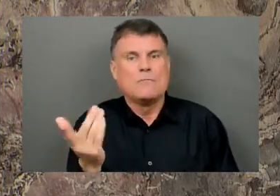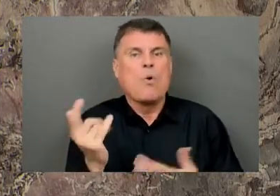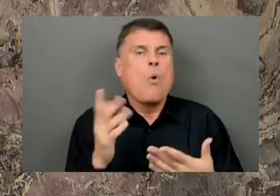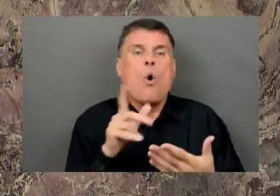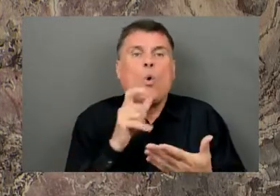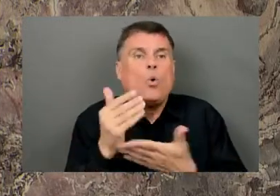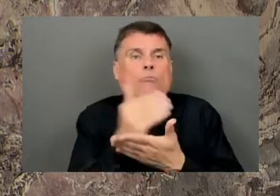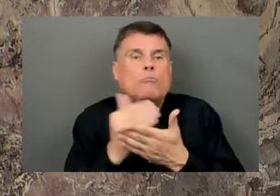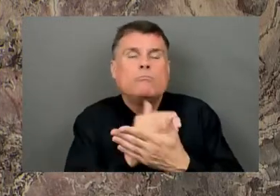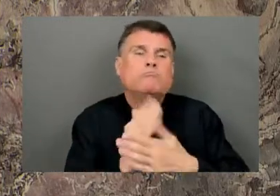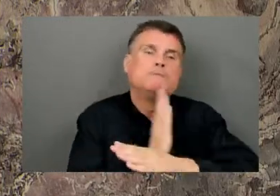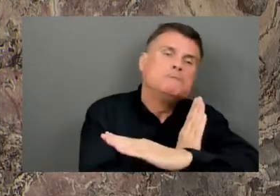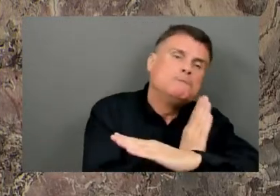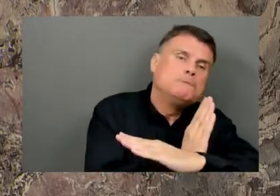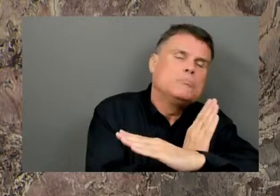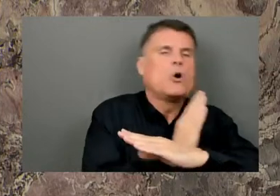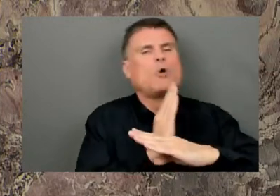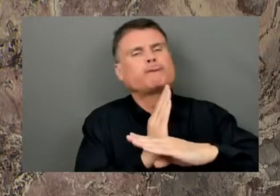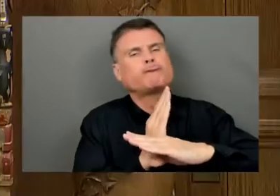Tax Credit.